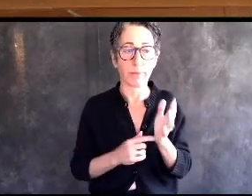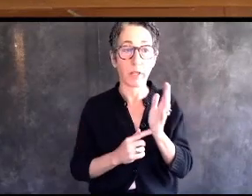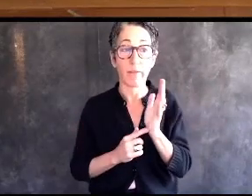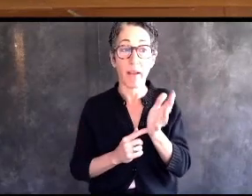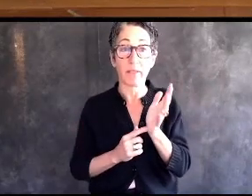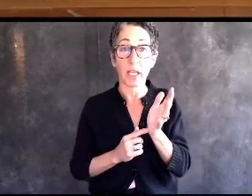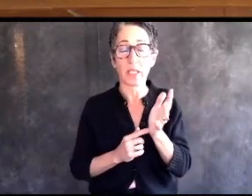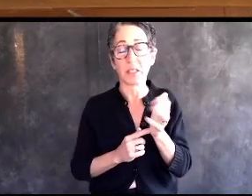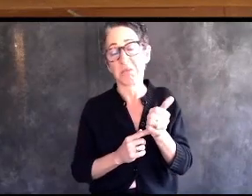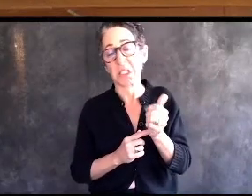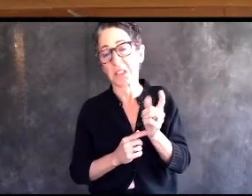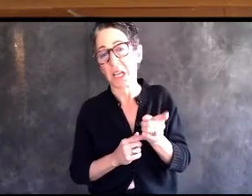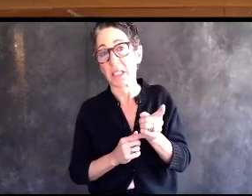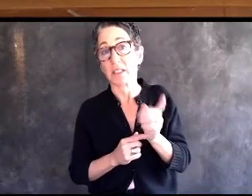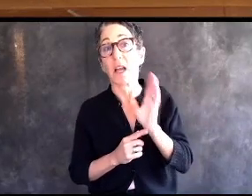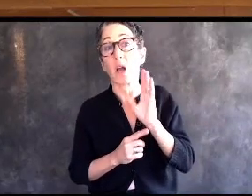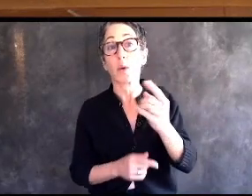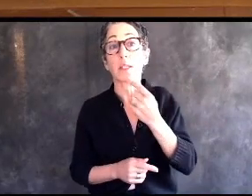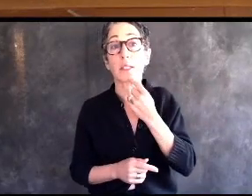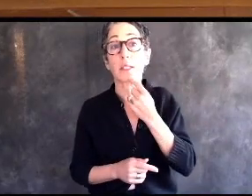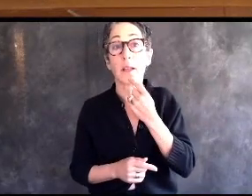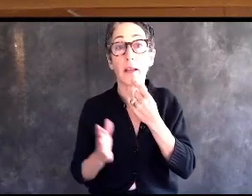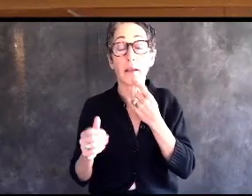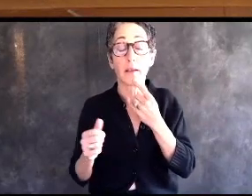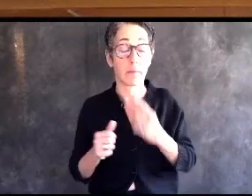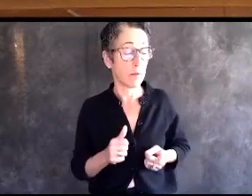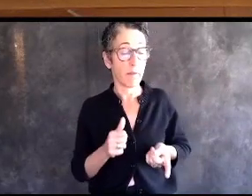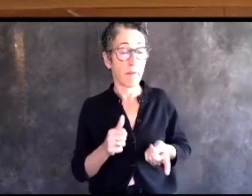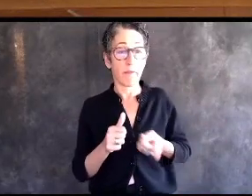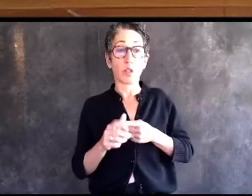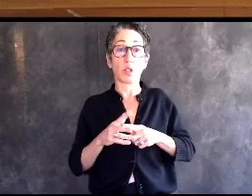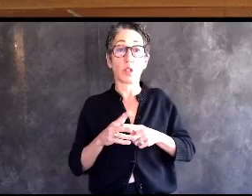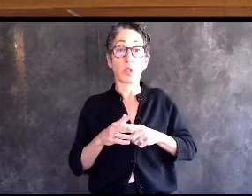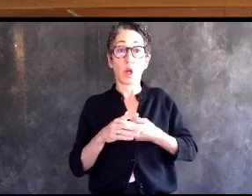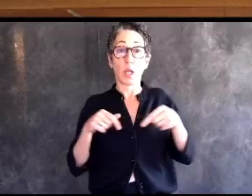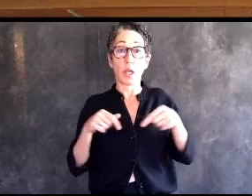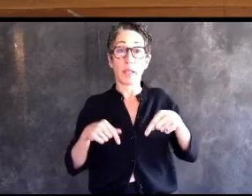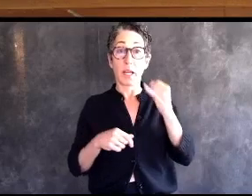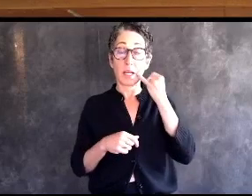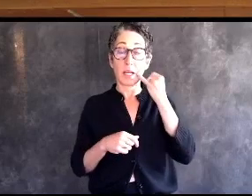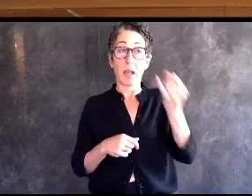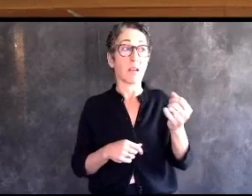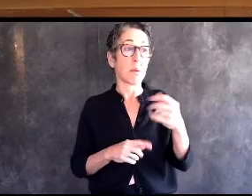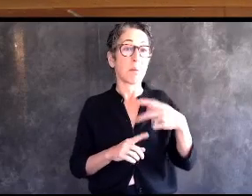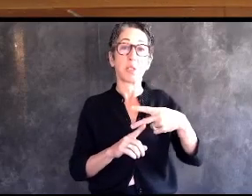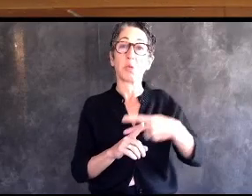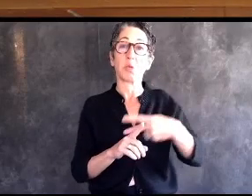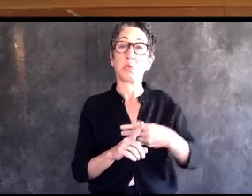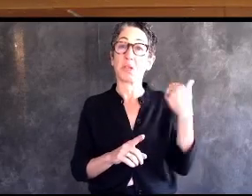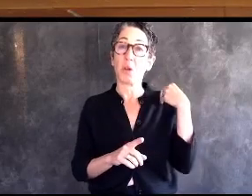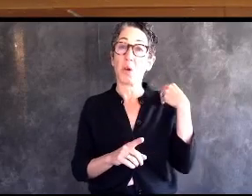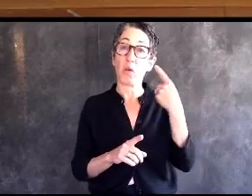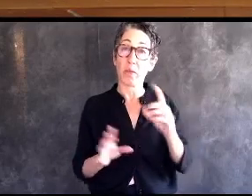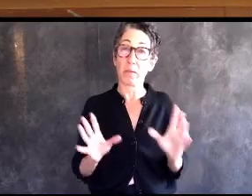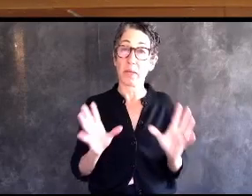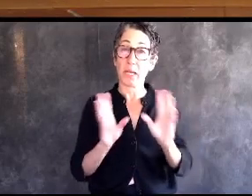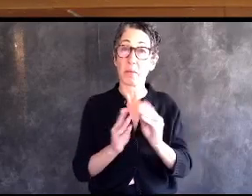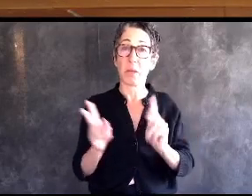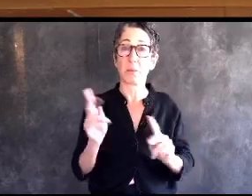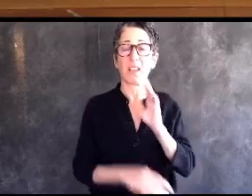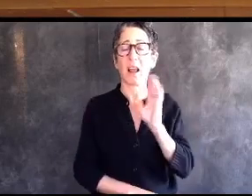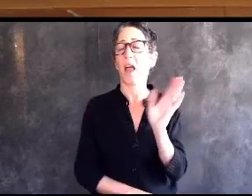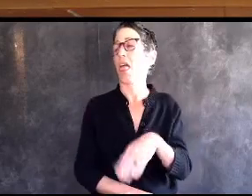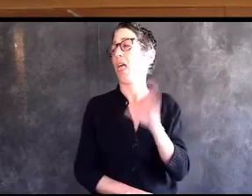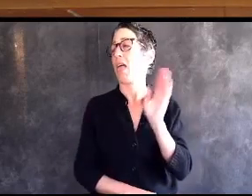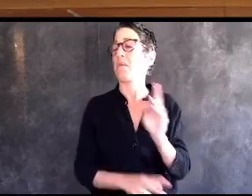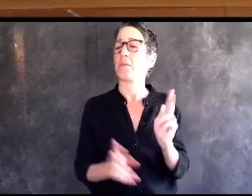seconds to say, that when we first conceived of this idea, probably 2 months ago, people said, oh, people are busy, they may not have time